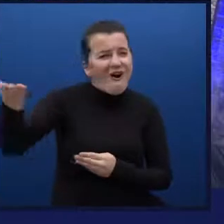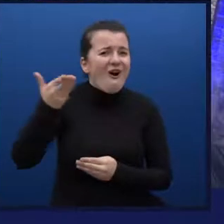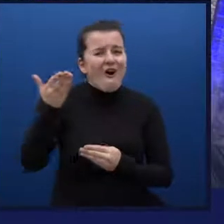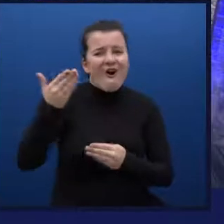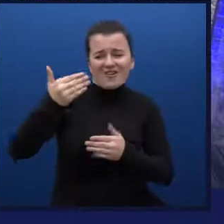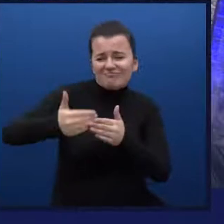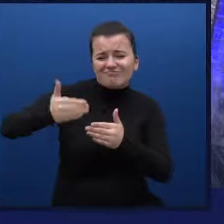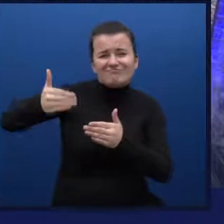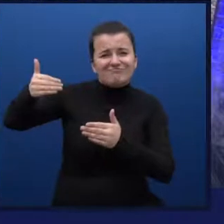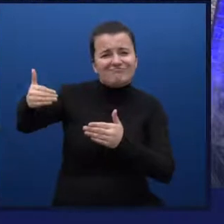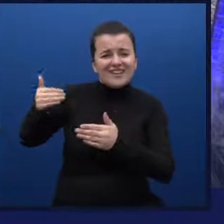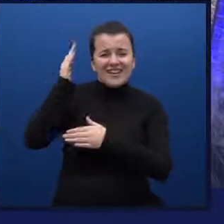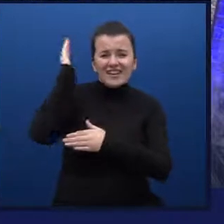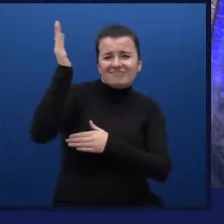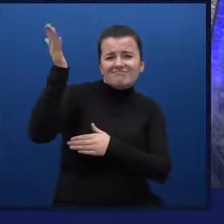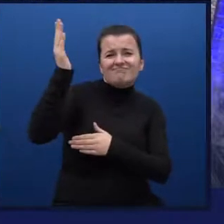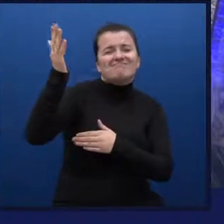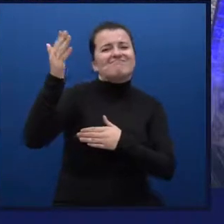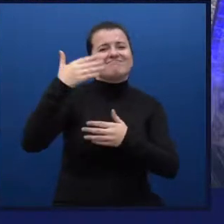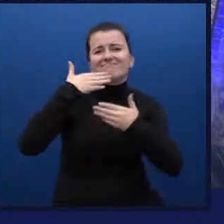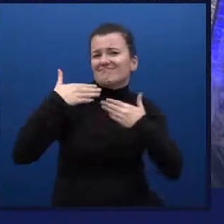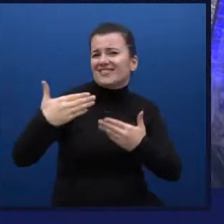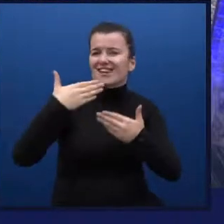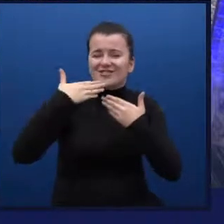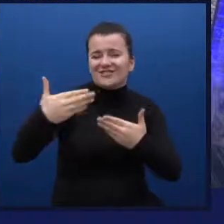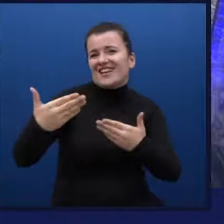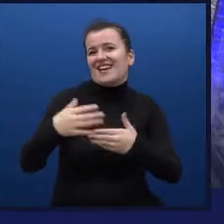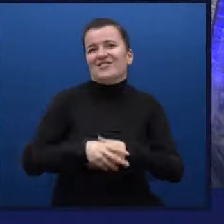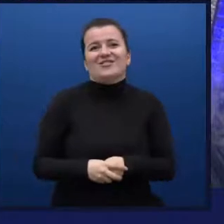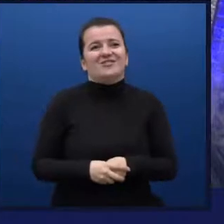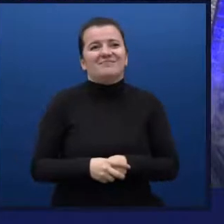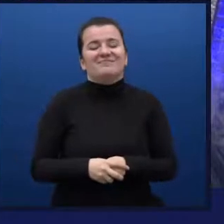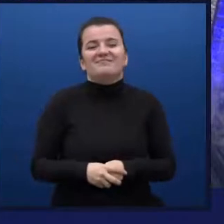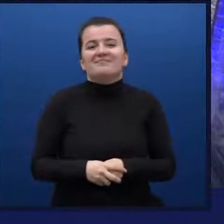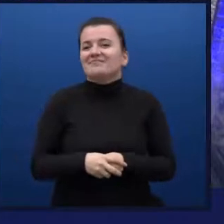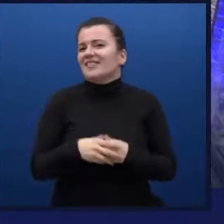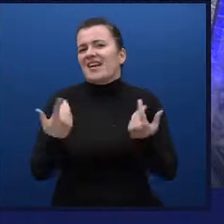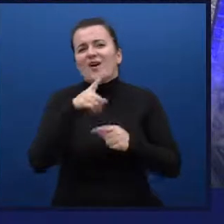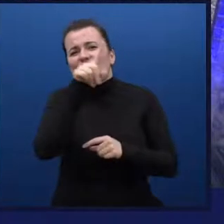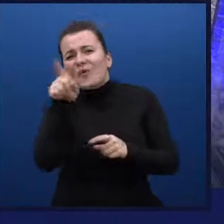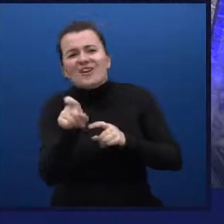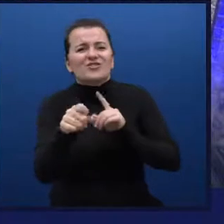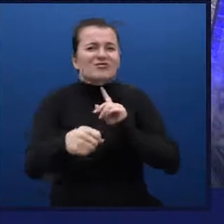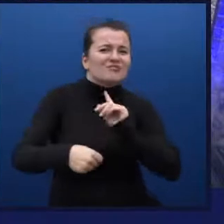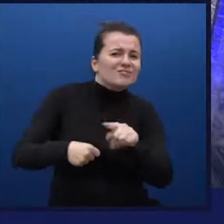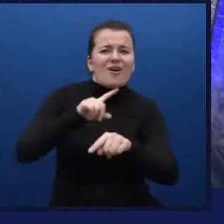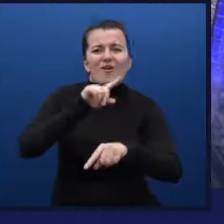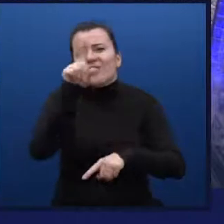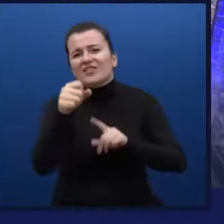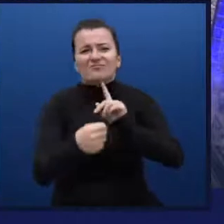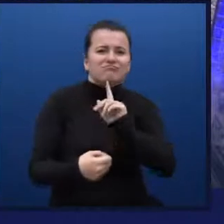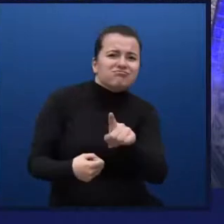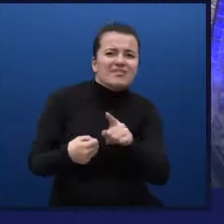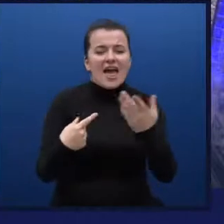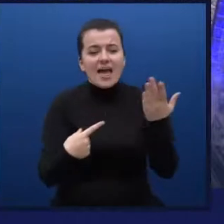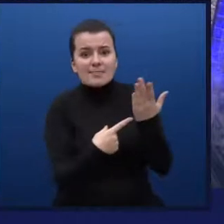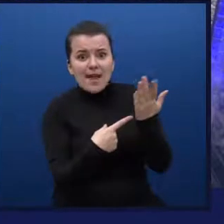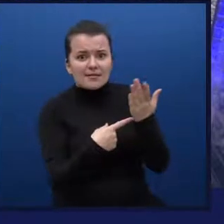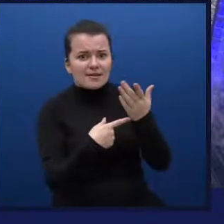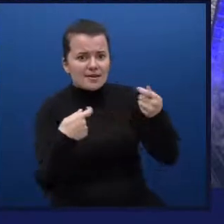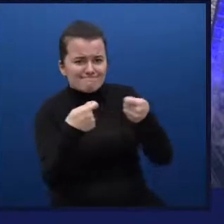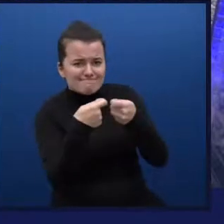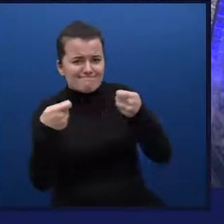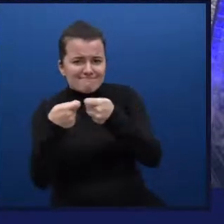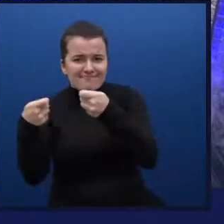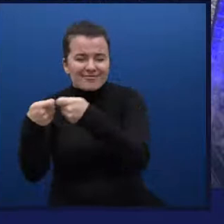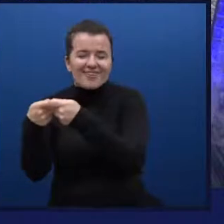time talking to us, coming up with interview questions, with ideas for sessions, and checking out all the technical stuff. I have